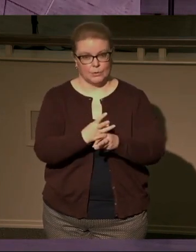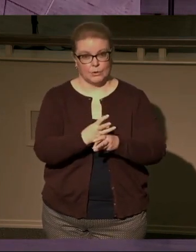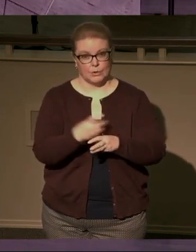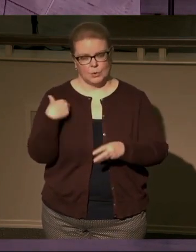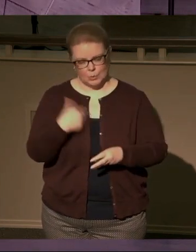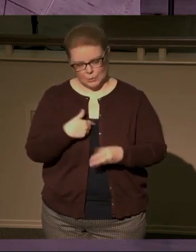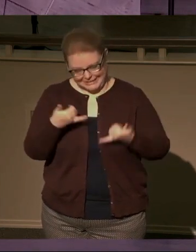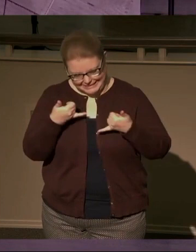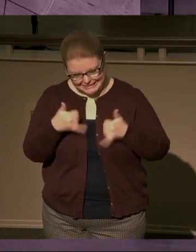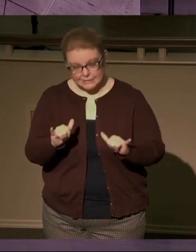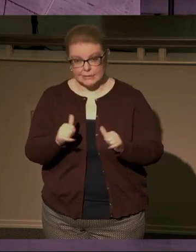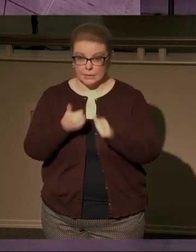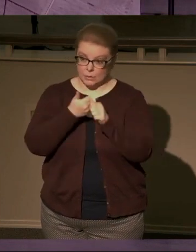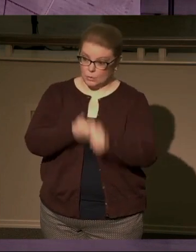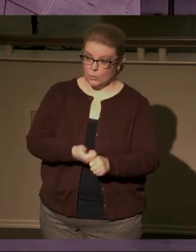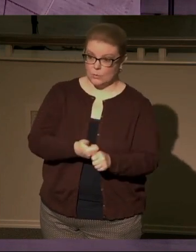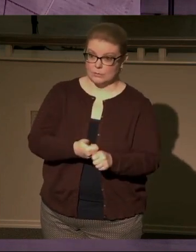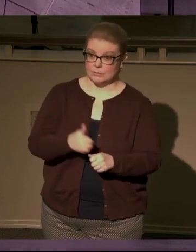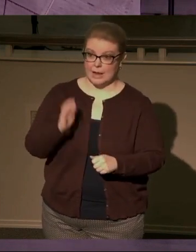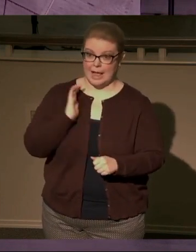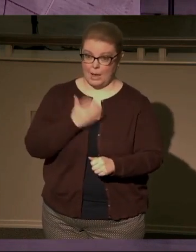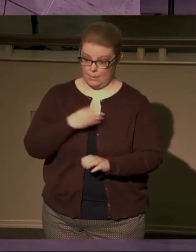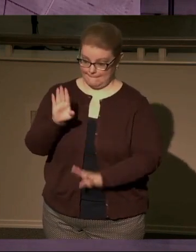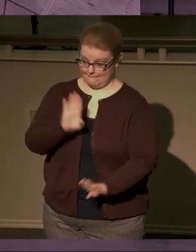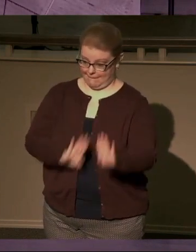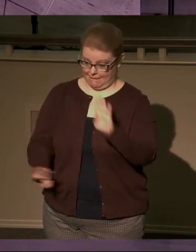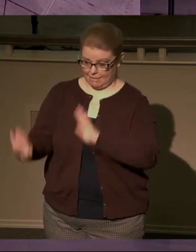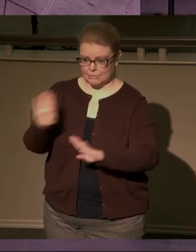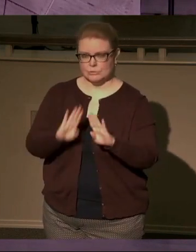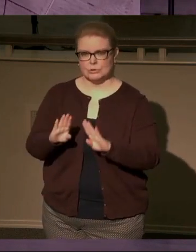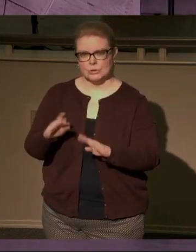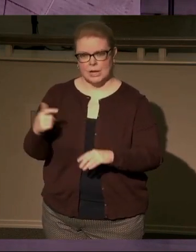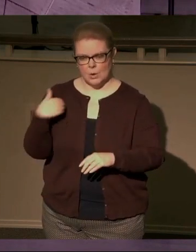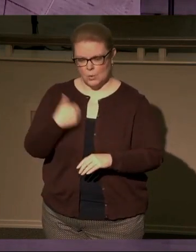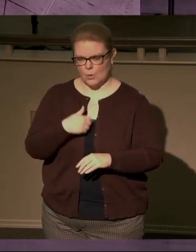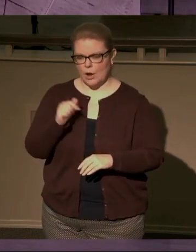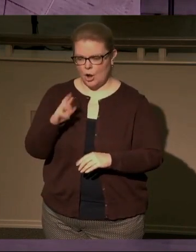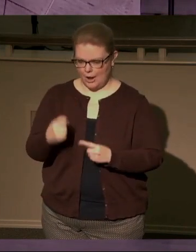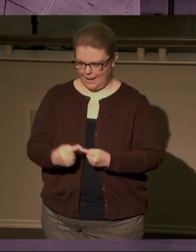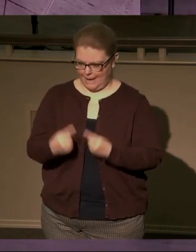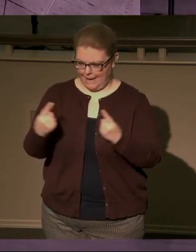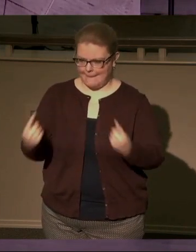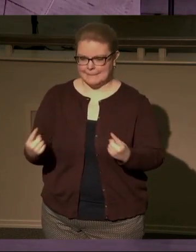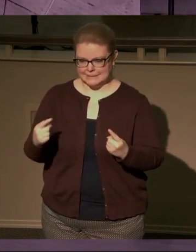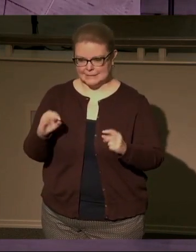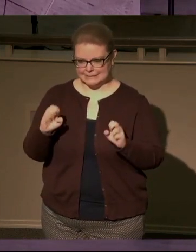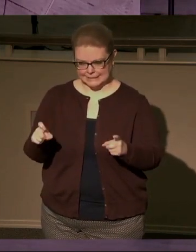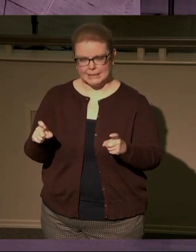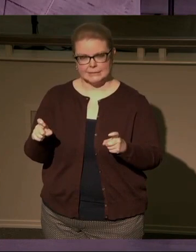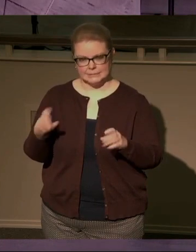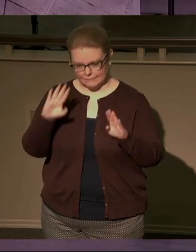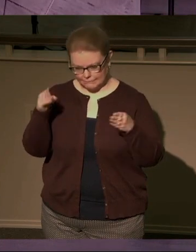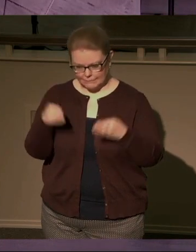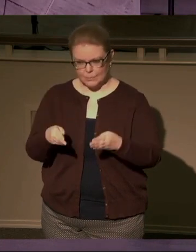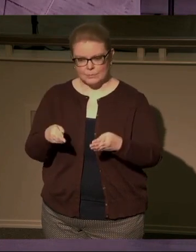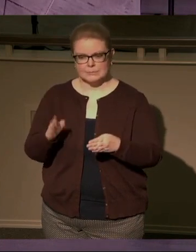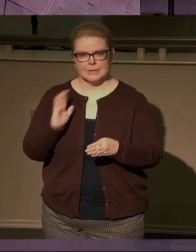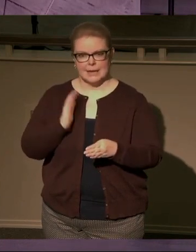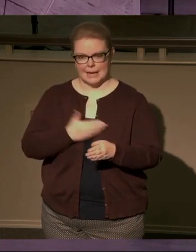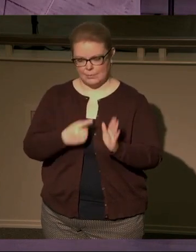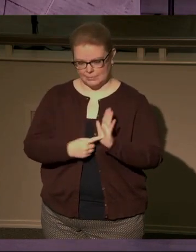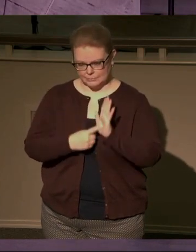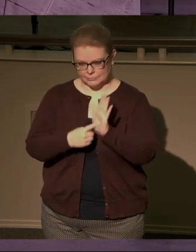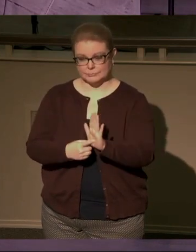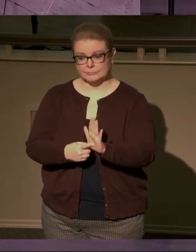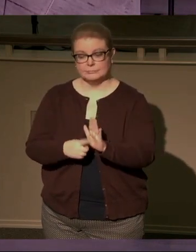still, according to our biology, we are opposite sex focused in our sexual expression.